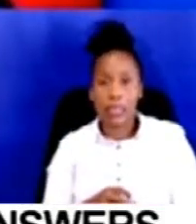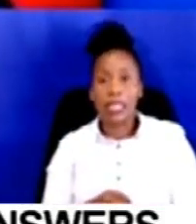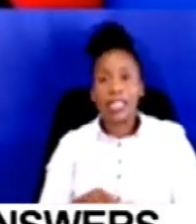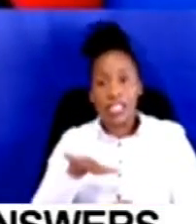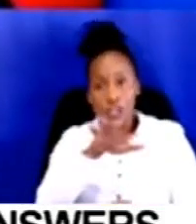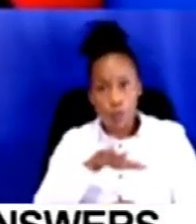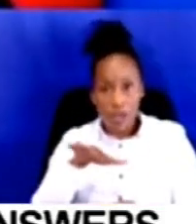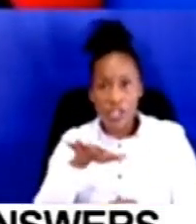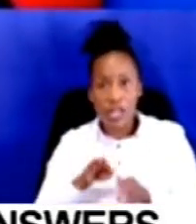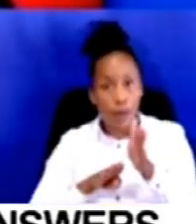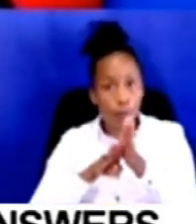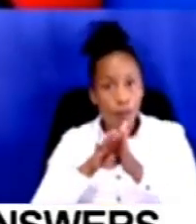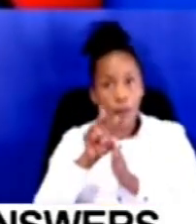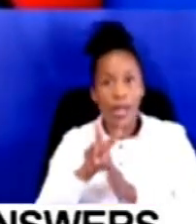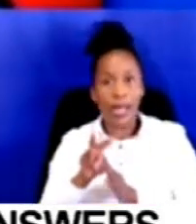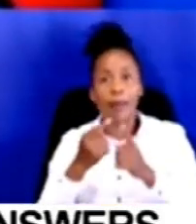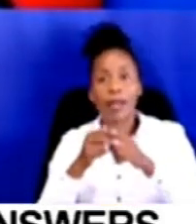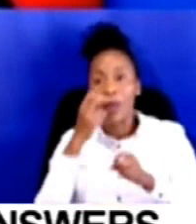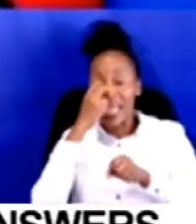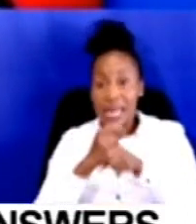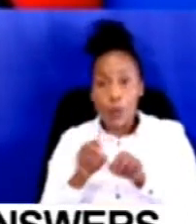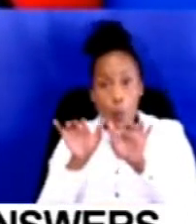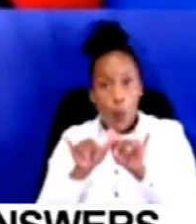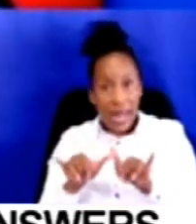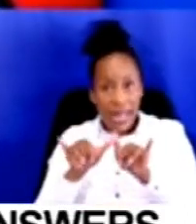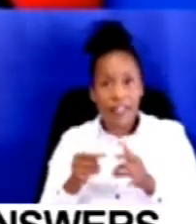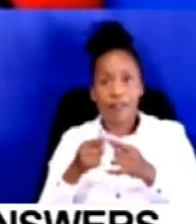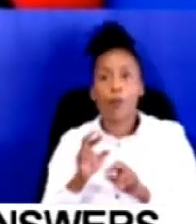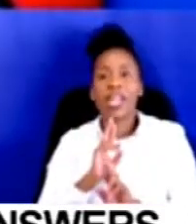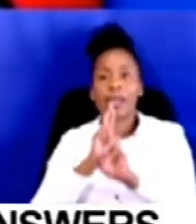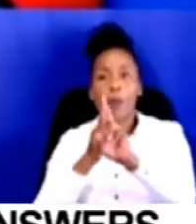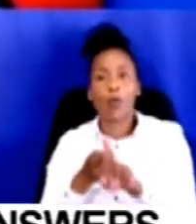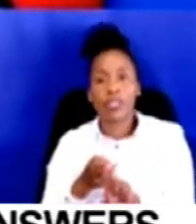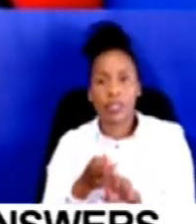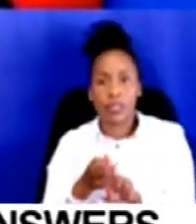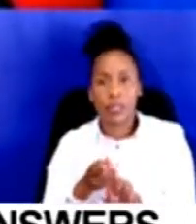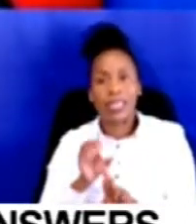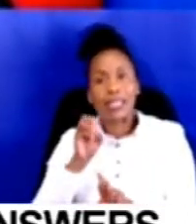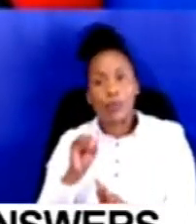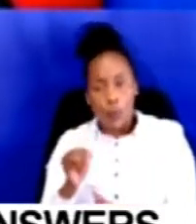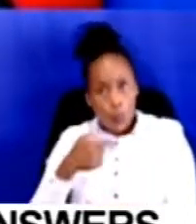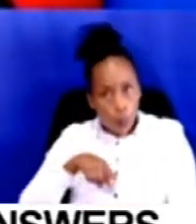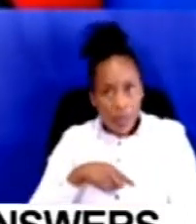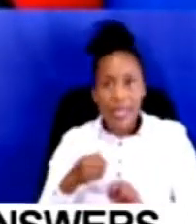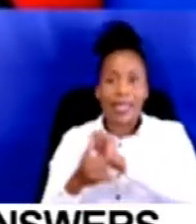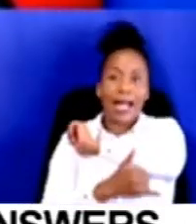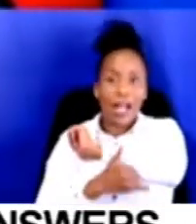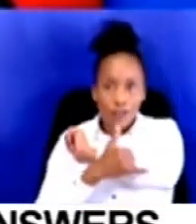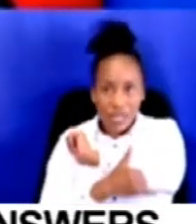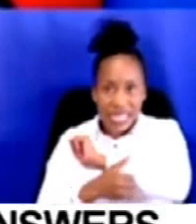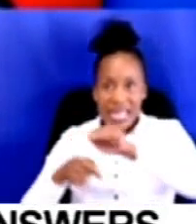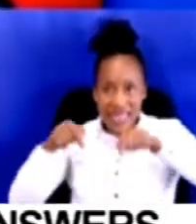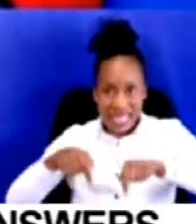improve, but let's wait for the report so that as a country, as these houses, we